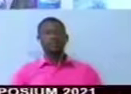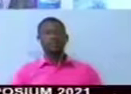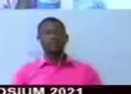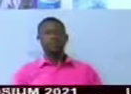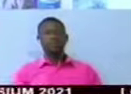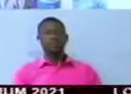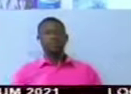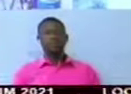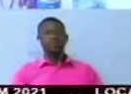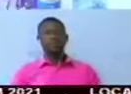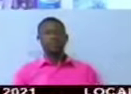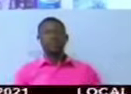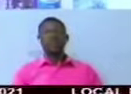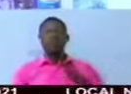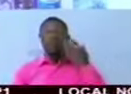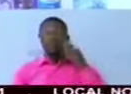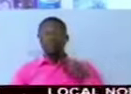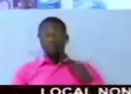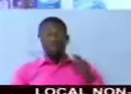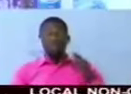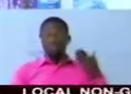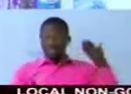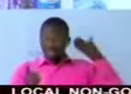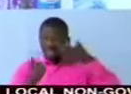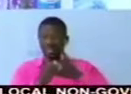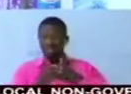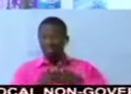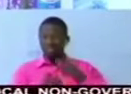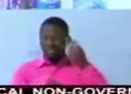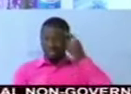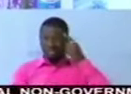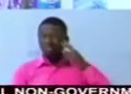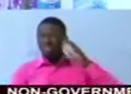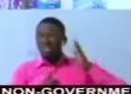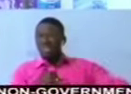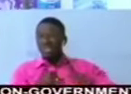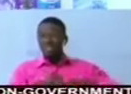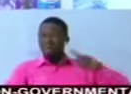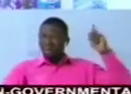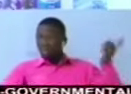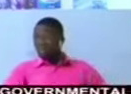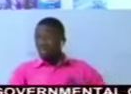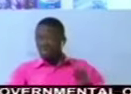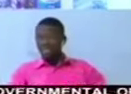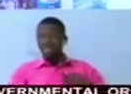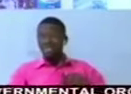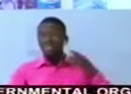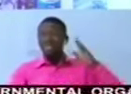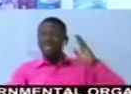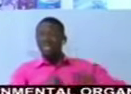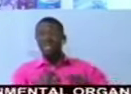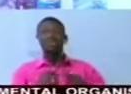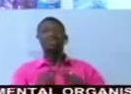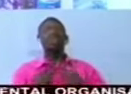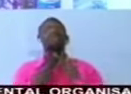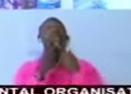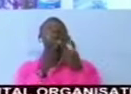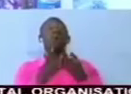dégg. When I was just arriving, that was the last beatings and the last wailing of them. I was